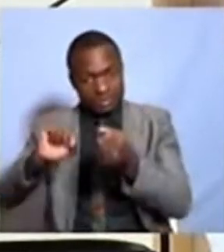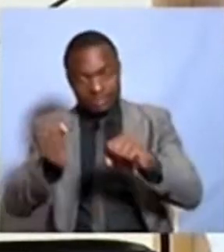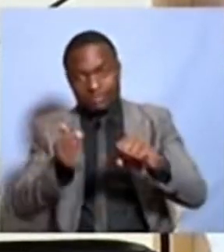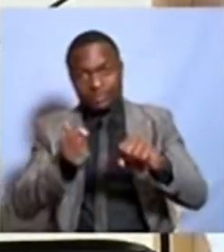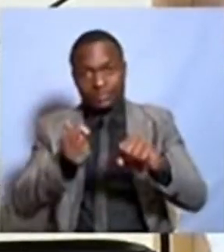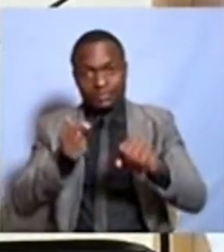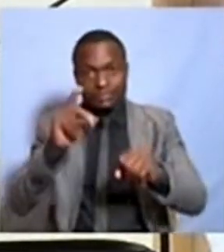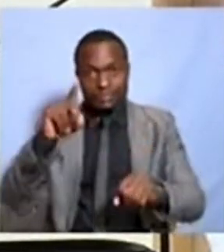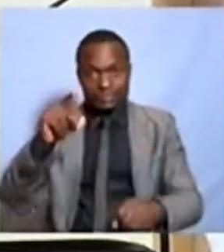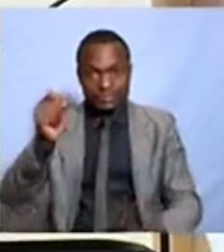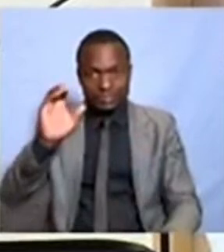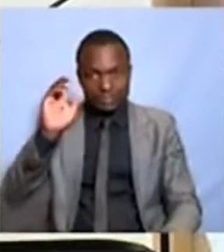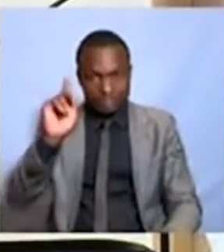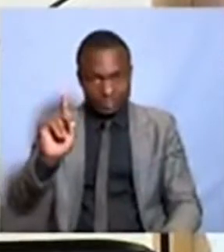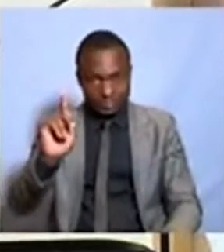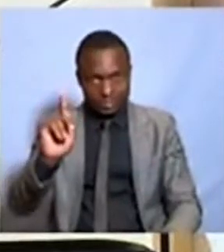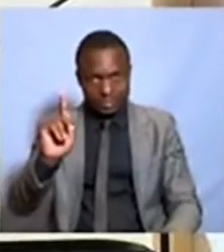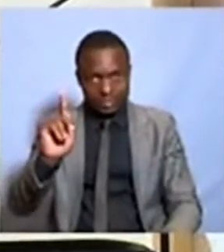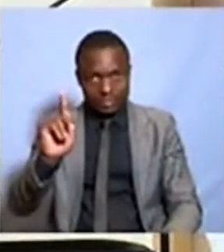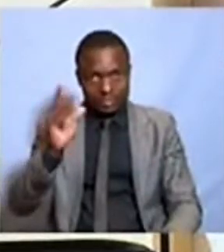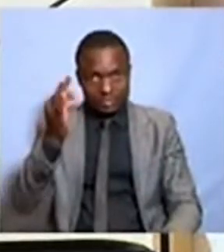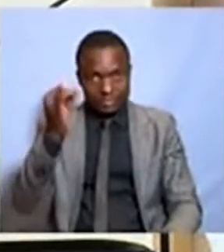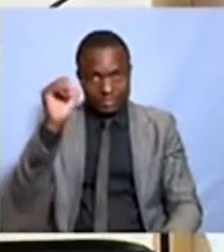FISIB, grants and the like?